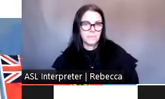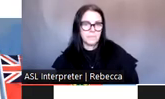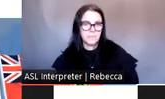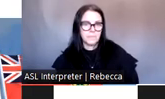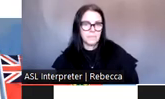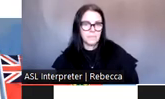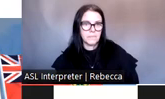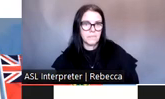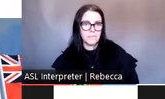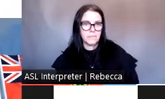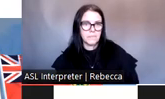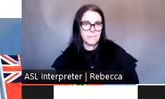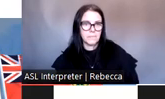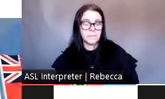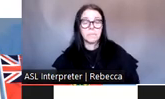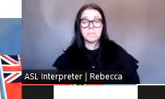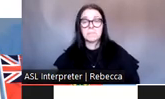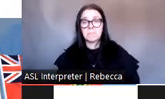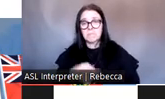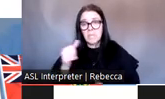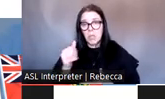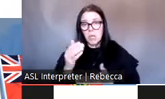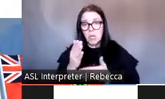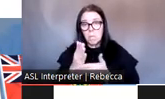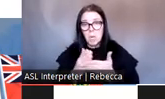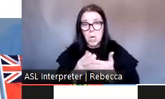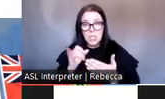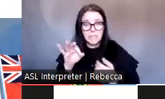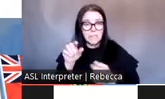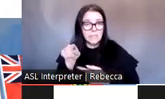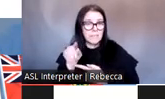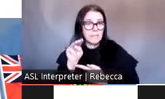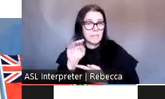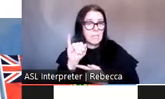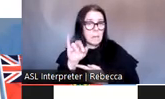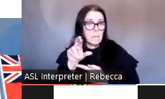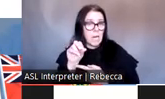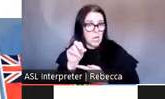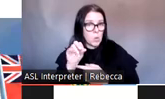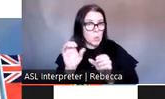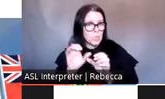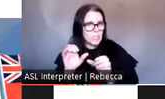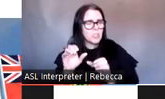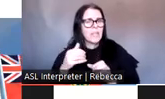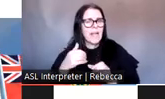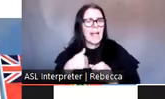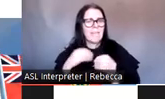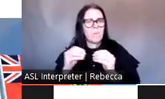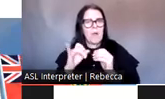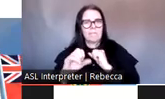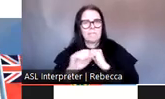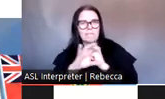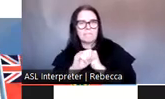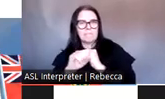A couple of the other features of the micro-credential strategy in Ontario is a public awareness campaign to promote micro-credentials. I don't think we've really seen that rolled out yet.